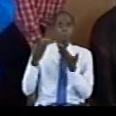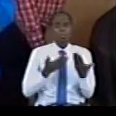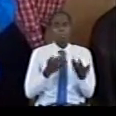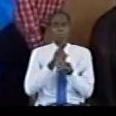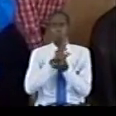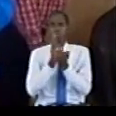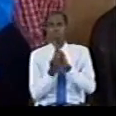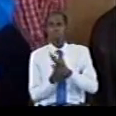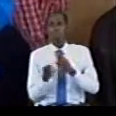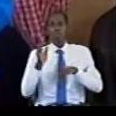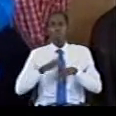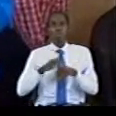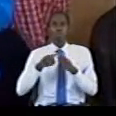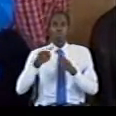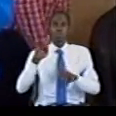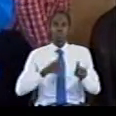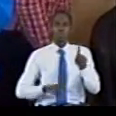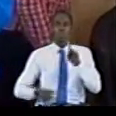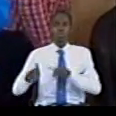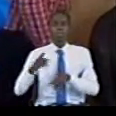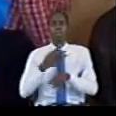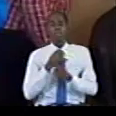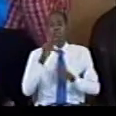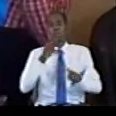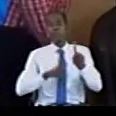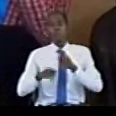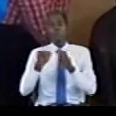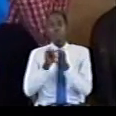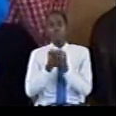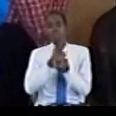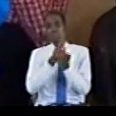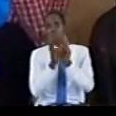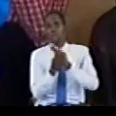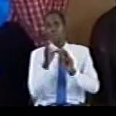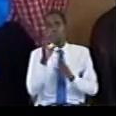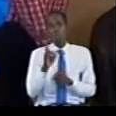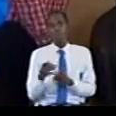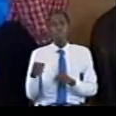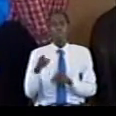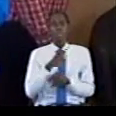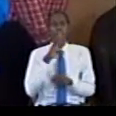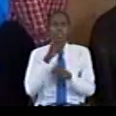repentance unto people. And the people that repented, they were saved.